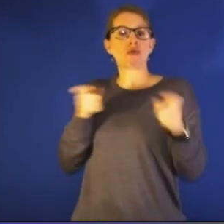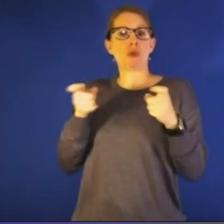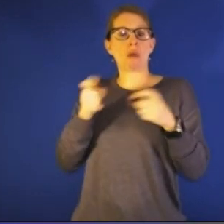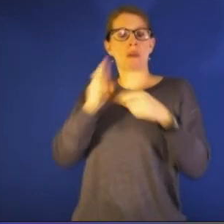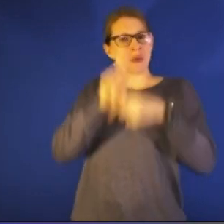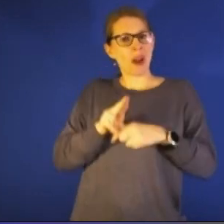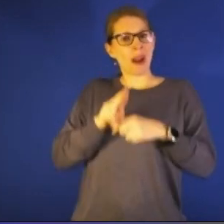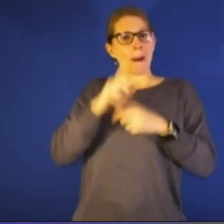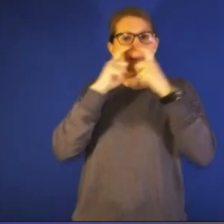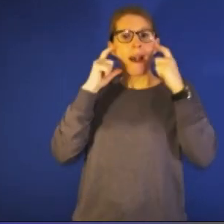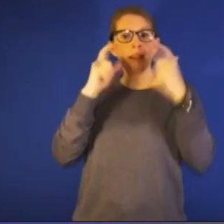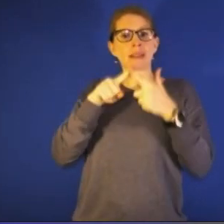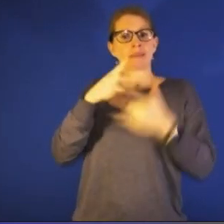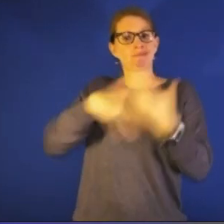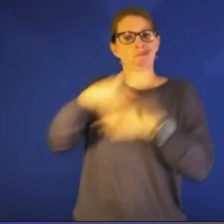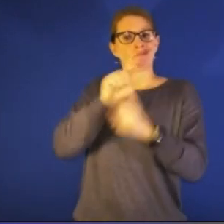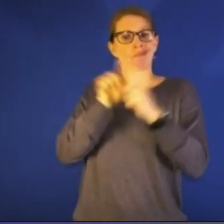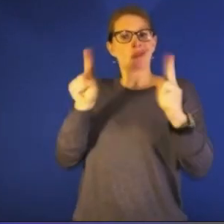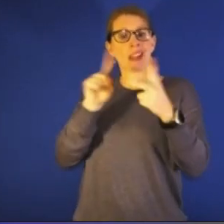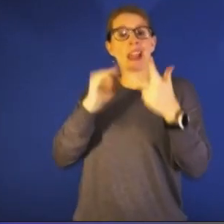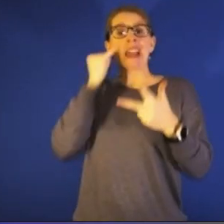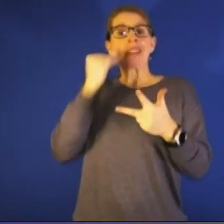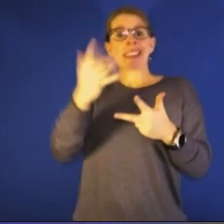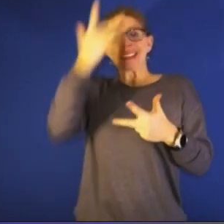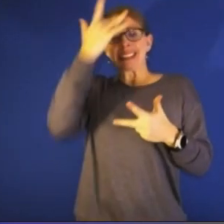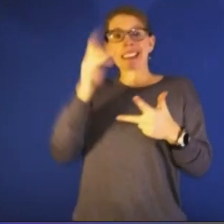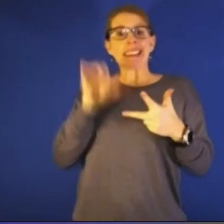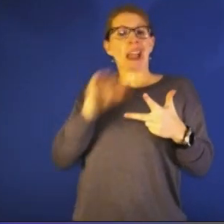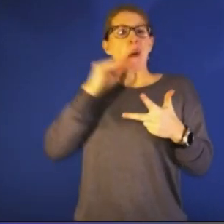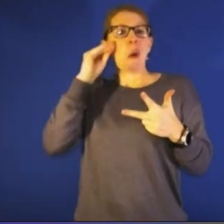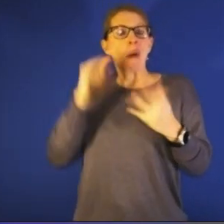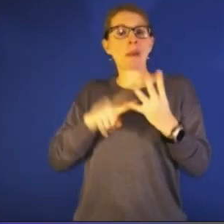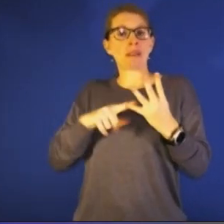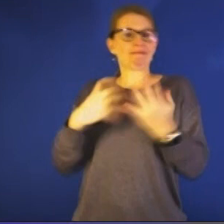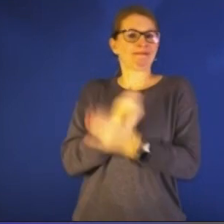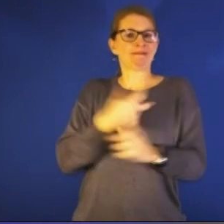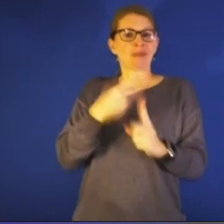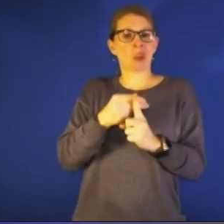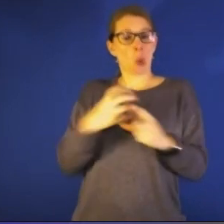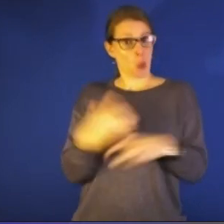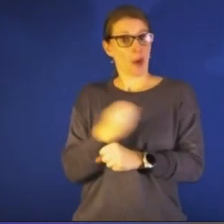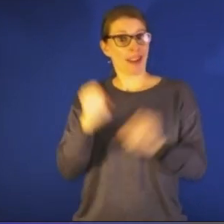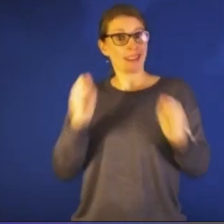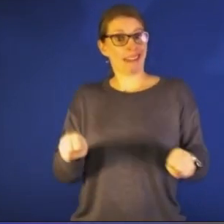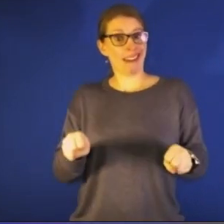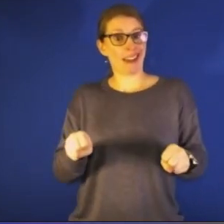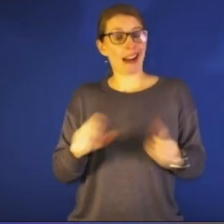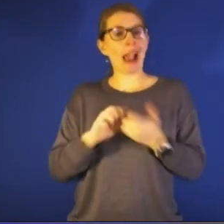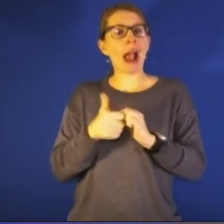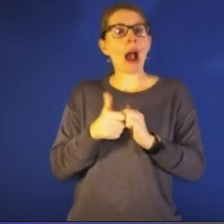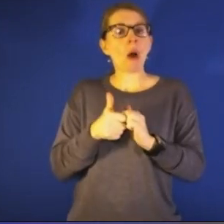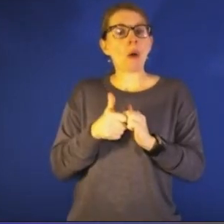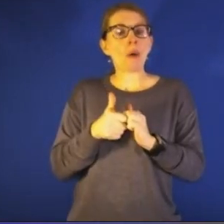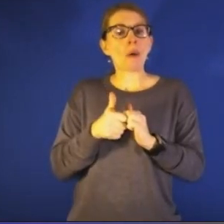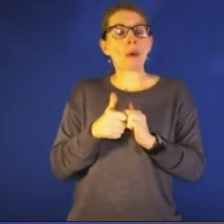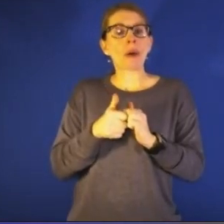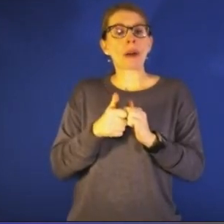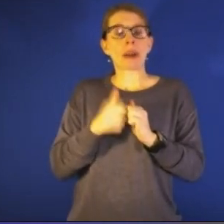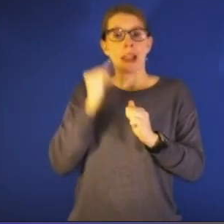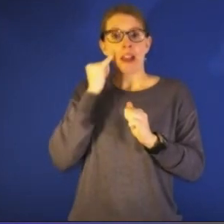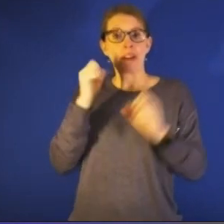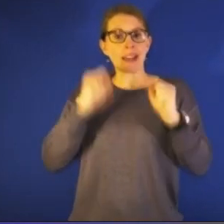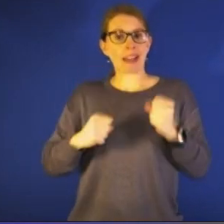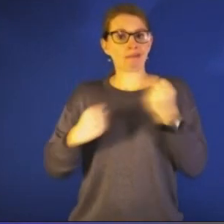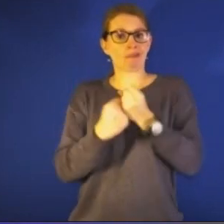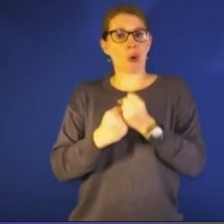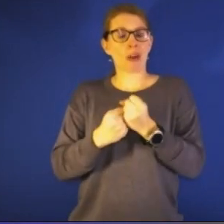distance, don't go out if you're sick, get vaccinated. We can win. But we can only win if we can stand together and